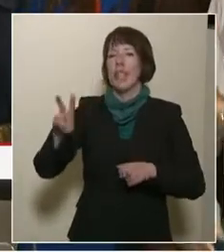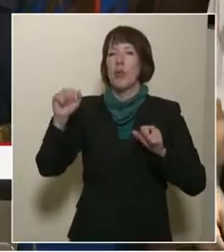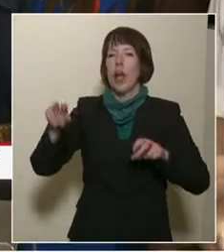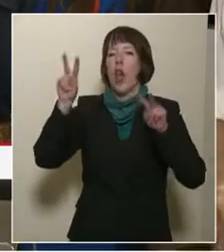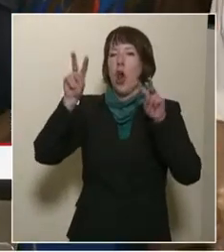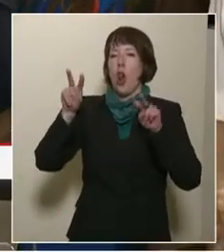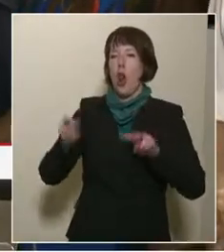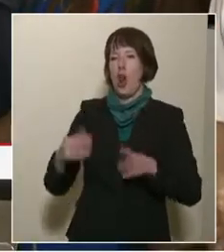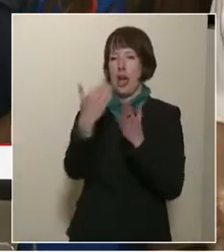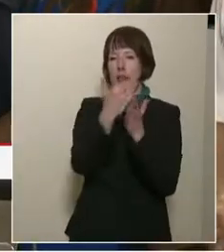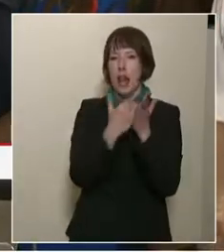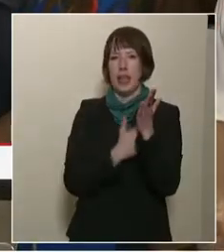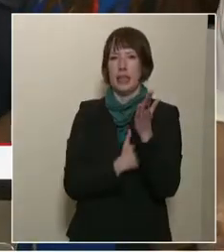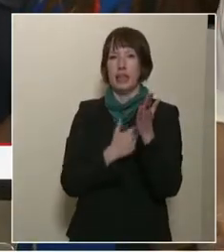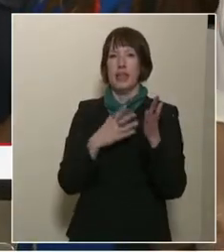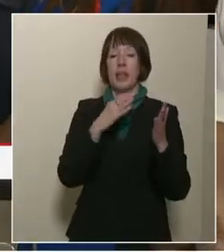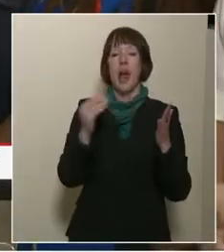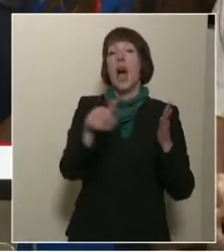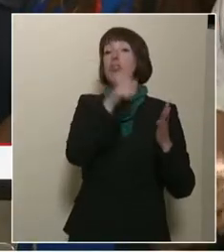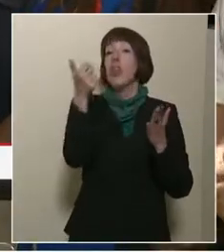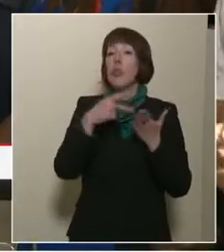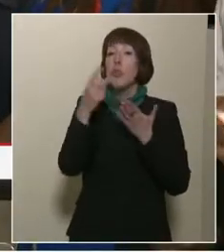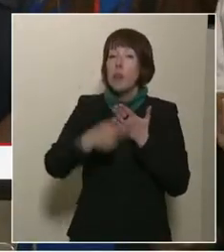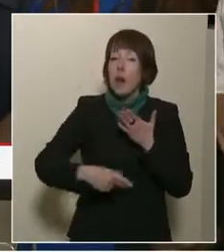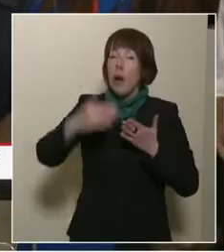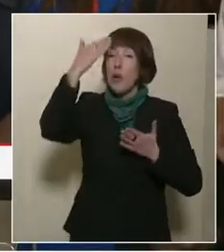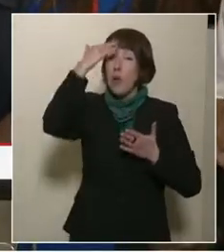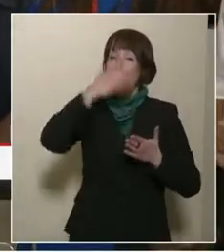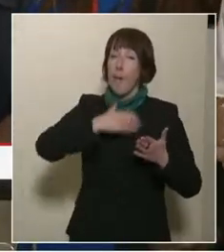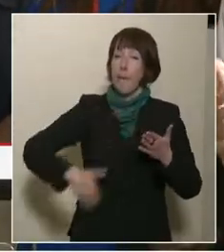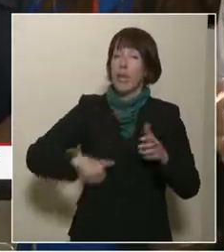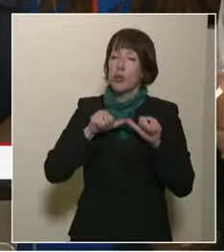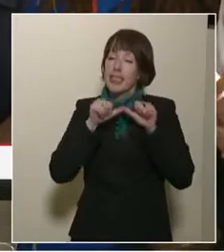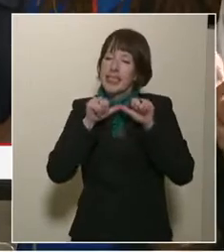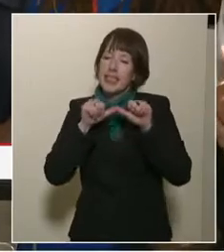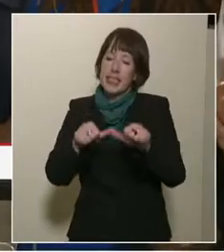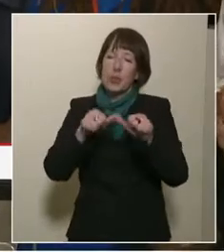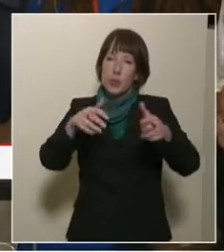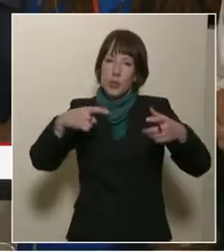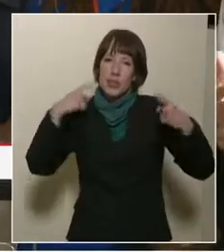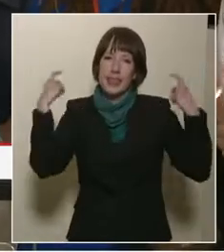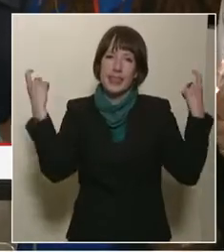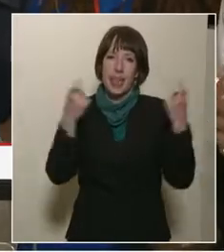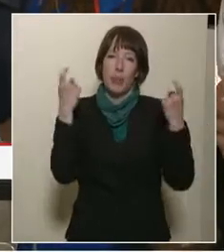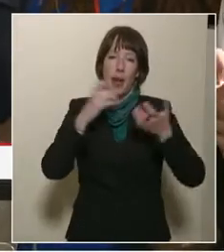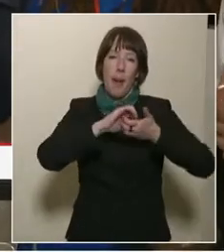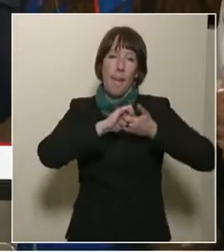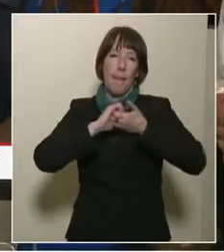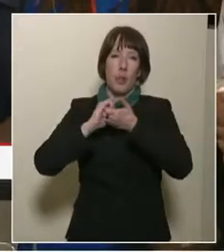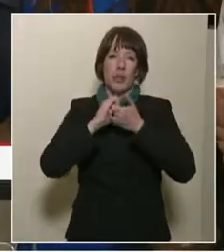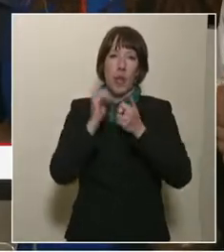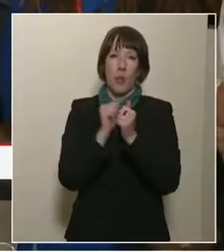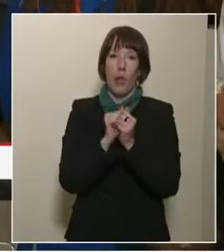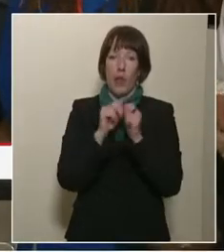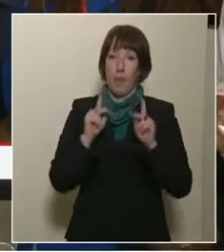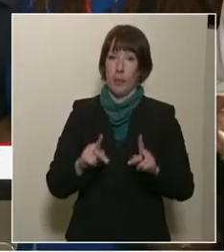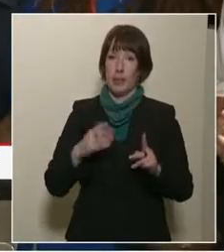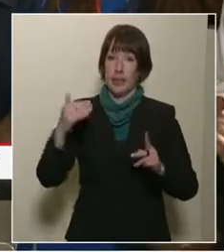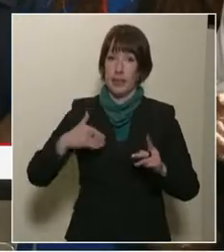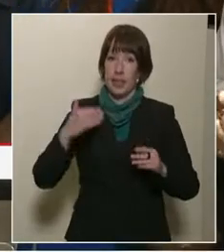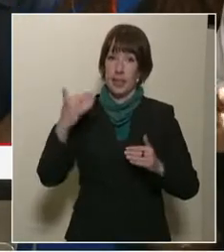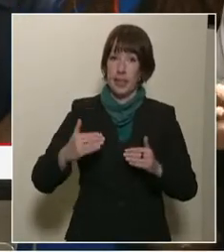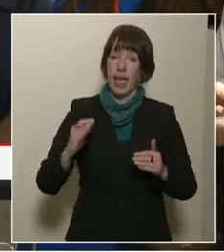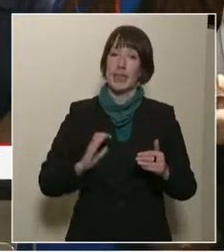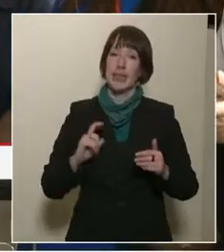them. And another program that I know the mayor continues to celebrate and did it in partnership with the person who's going to come up next, Councilmember